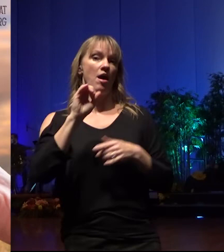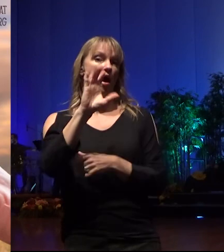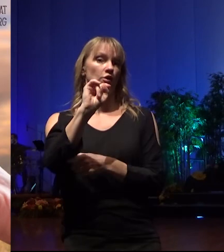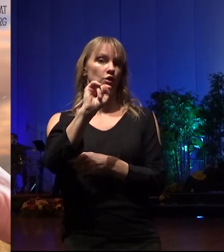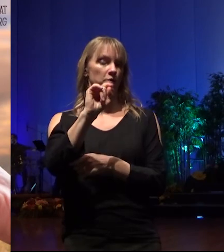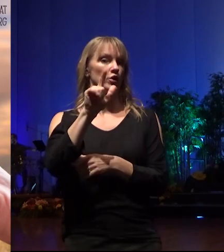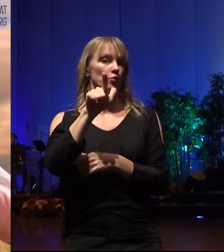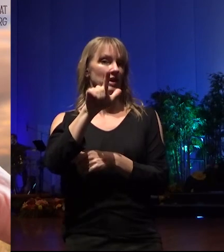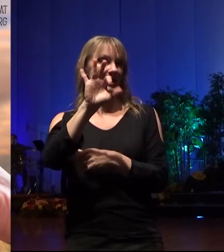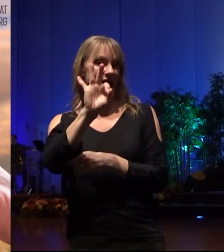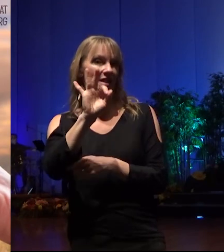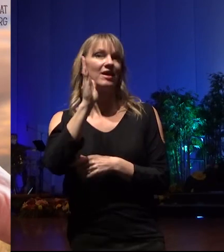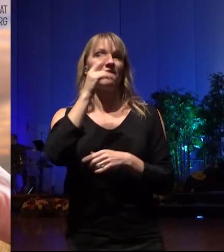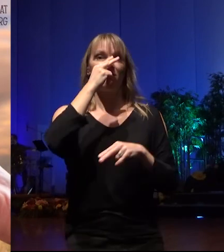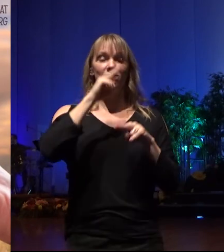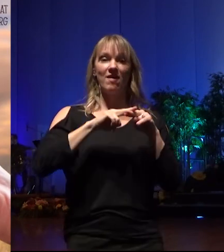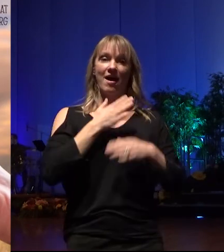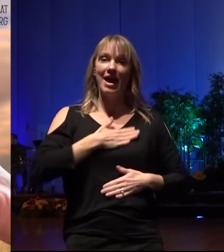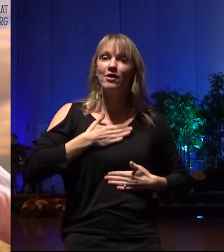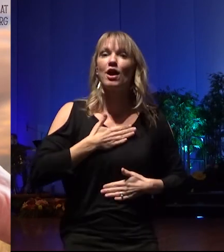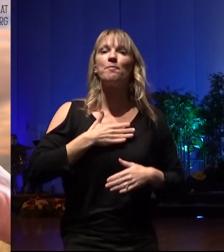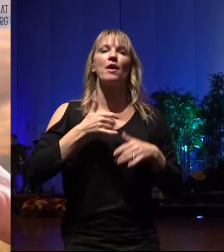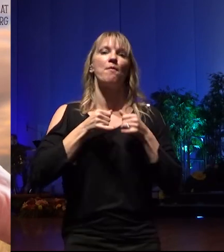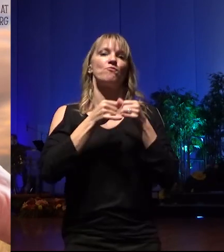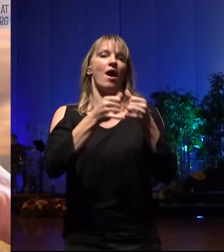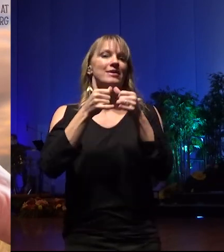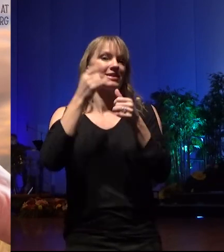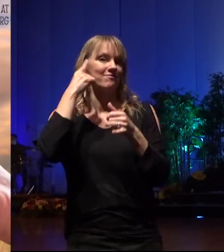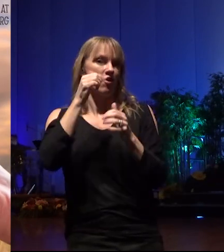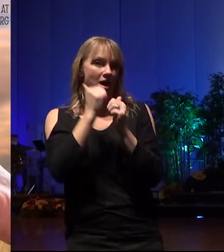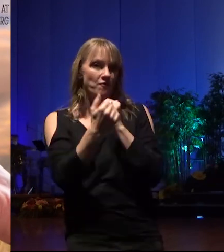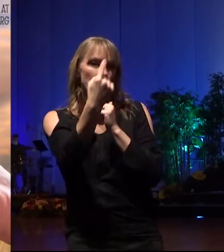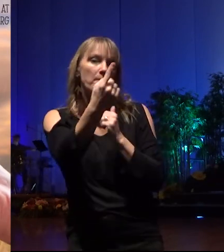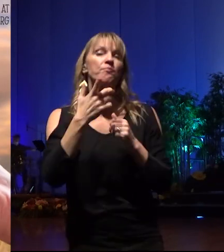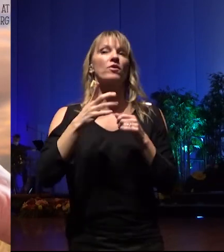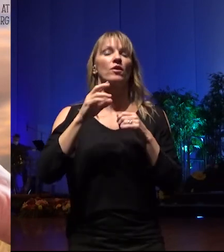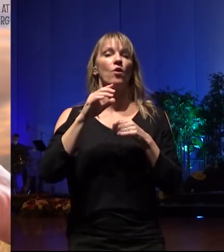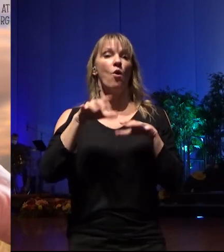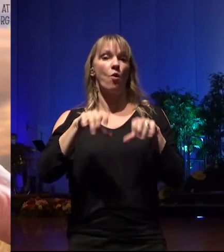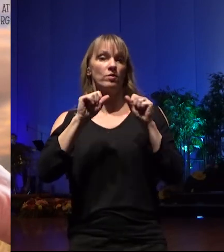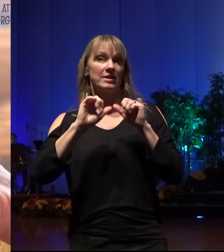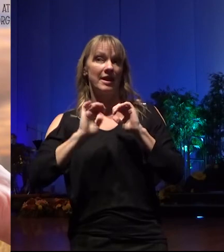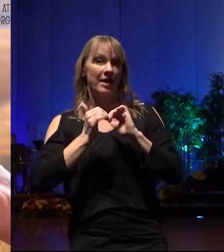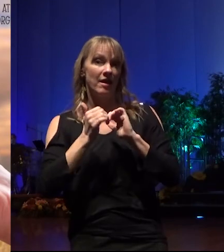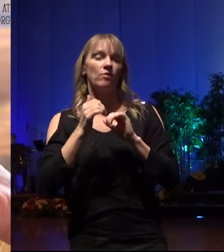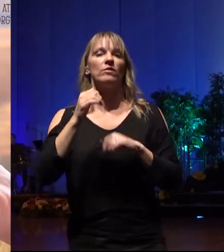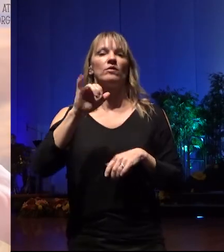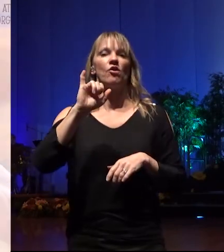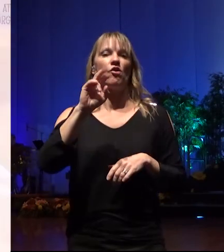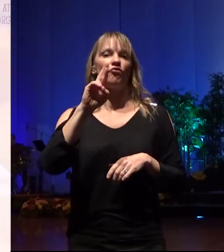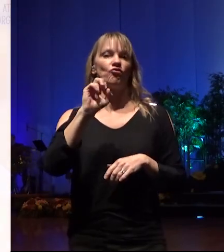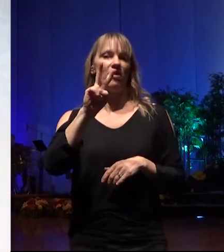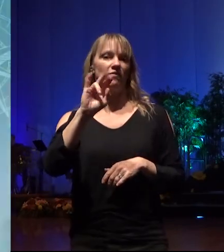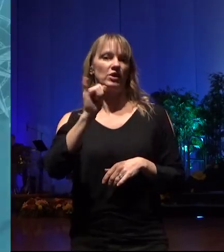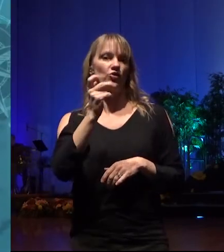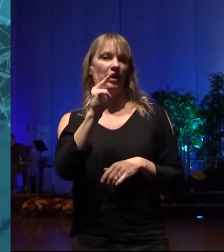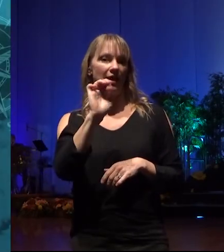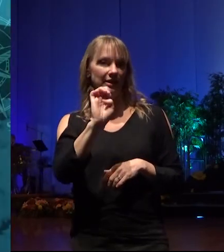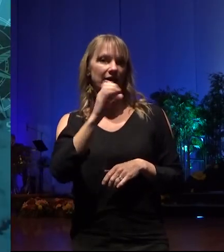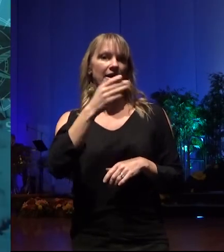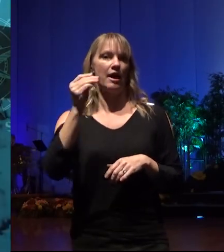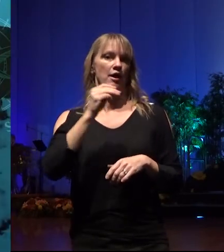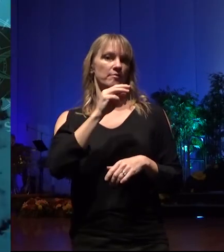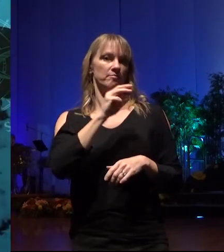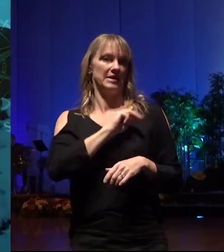29th. We will have fun entertainment and prizes for everyone, hosted by Reverend Jackie Harris and the ministerial team.